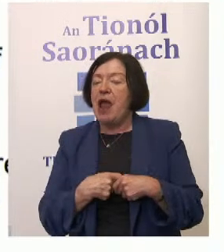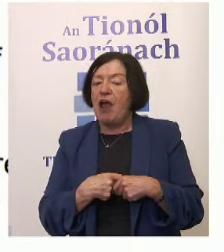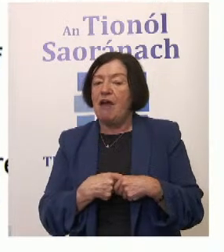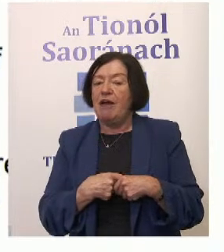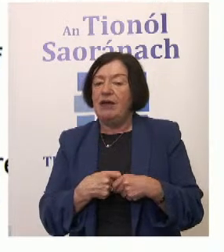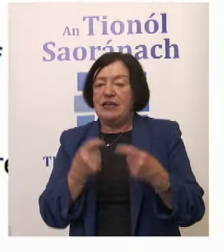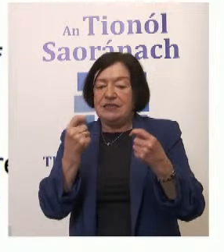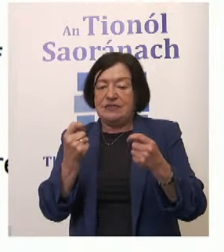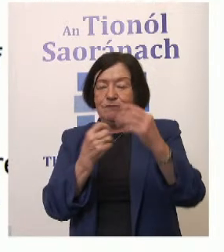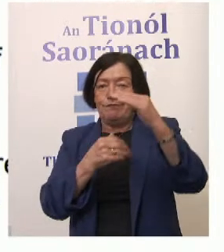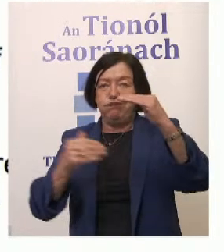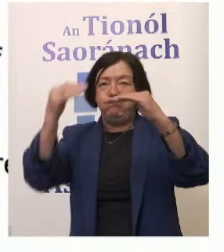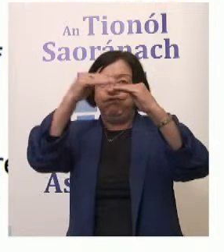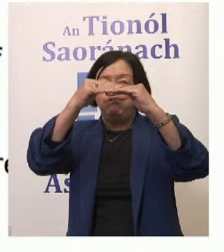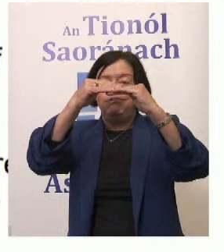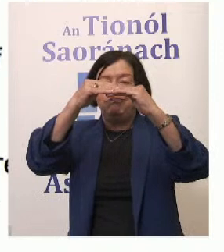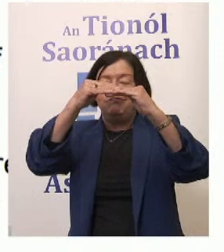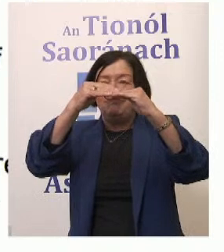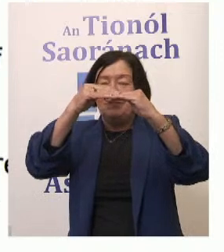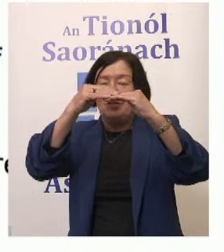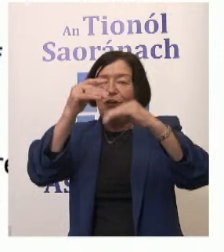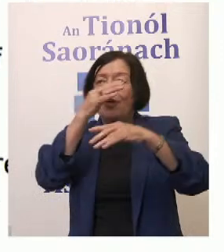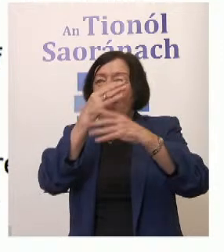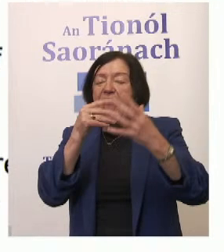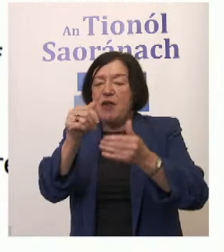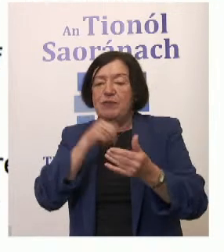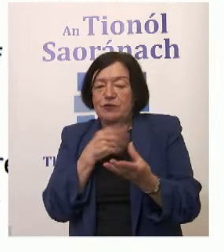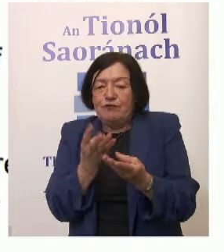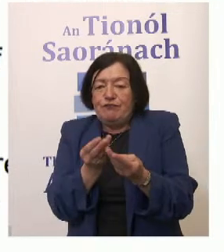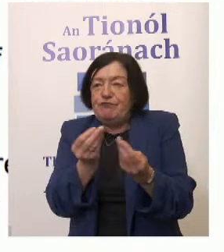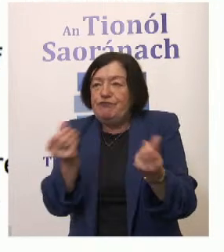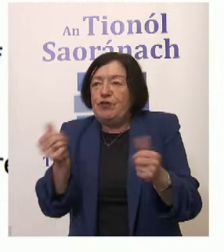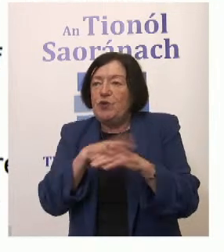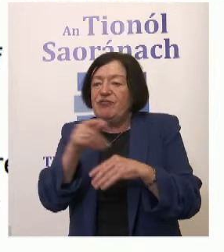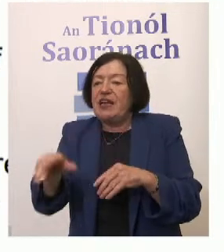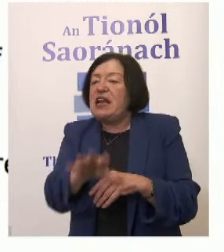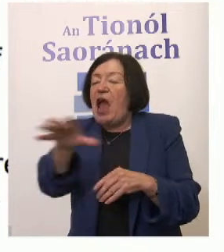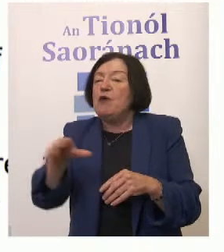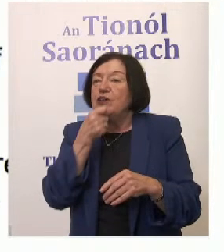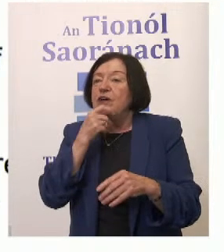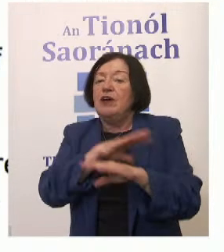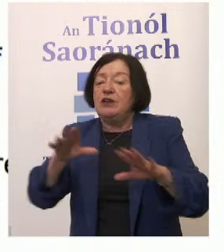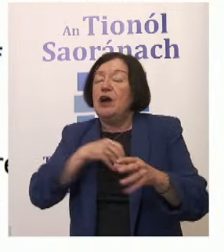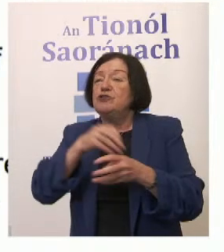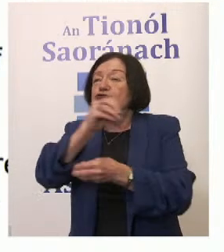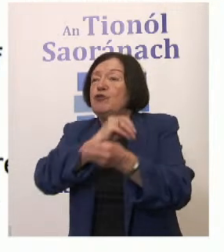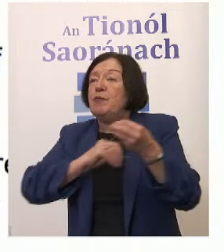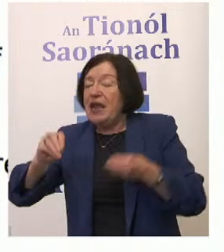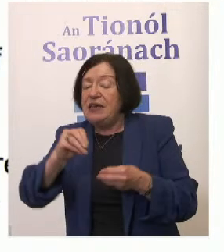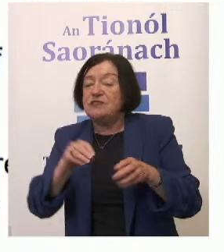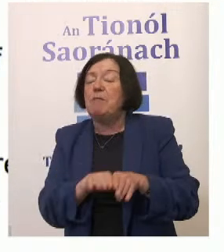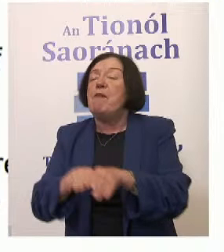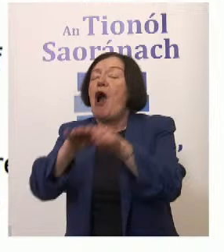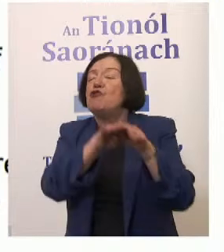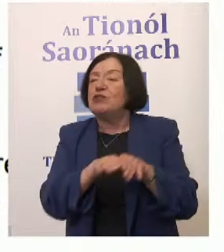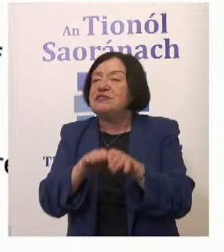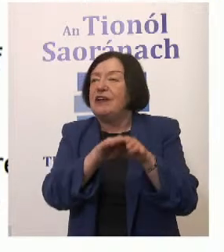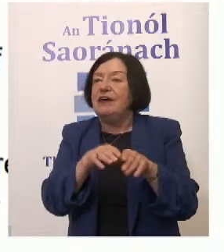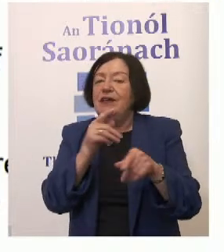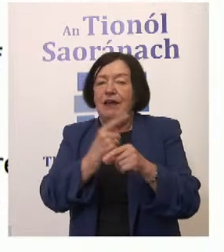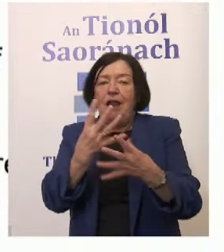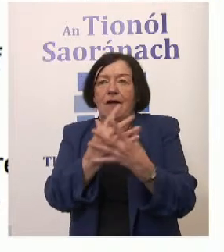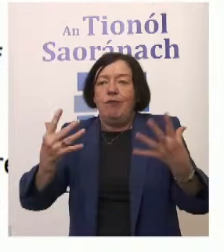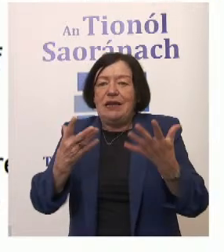sitting on top of, or in some other way engaging with the county of Dublin, not to replace local democracy. And there's a whole bunch of